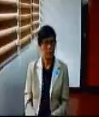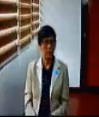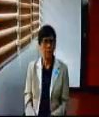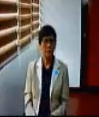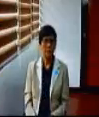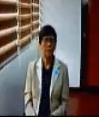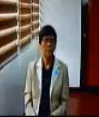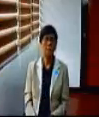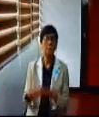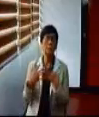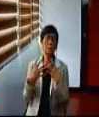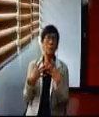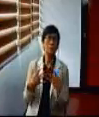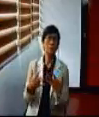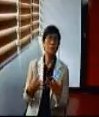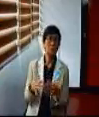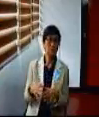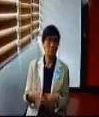Thank you, Mr. Ado.